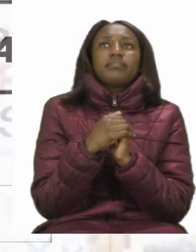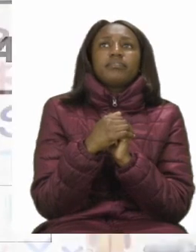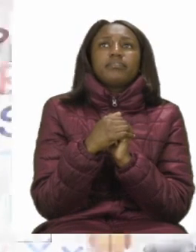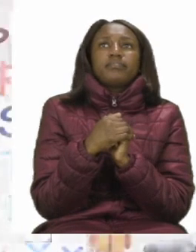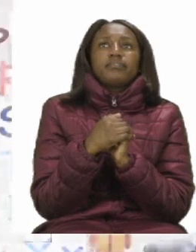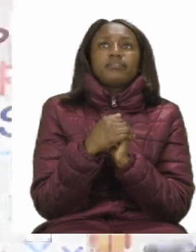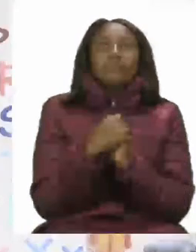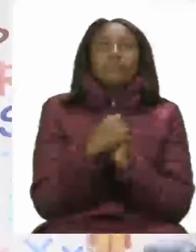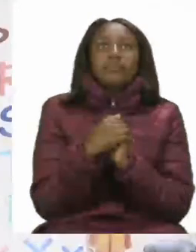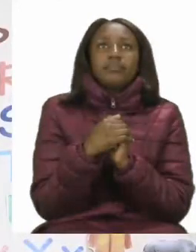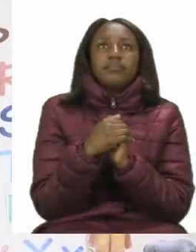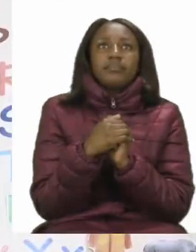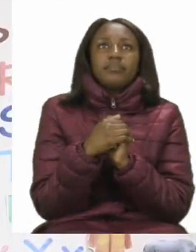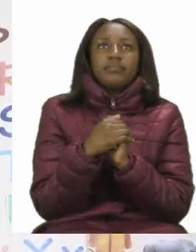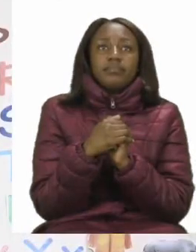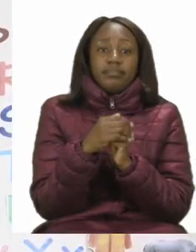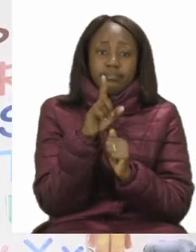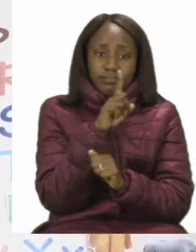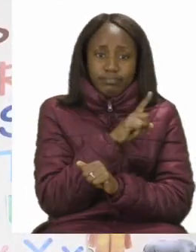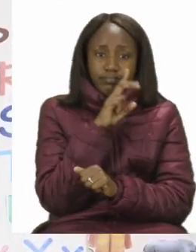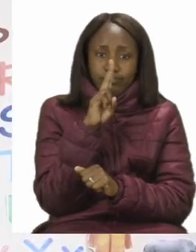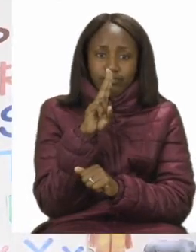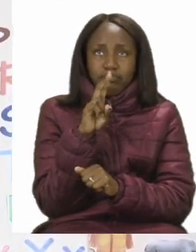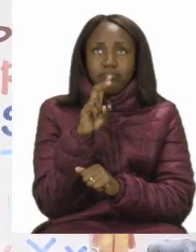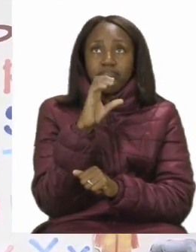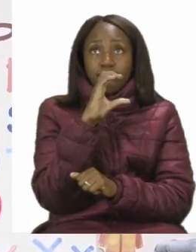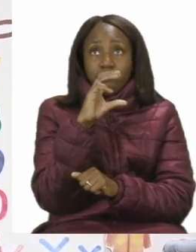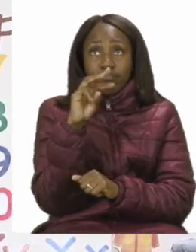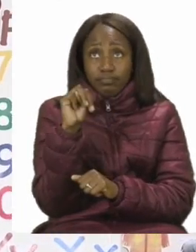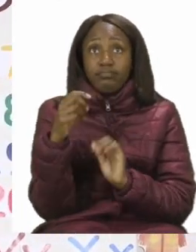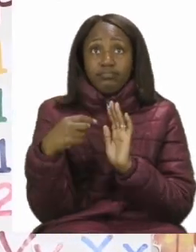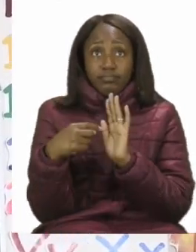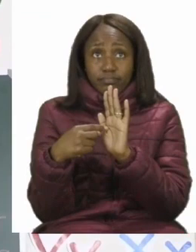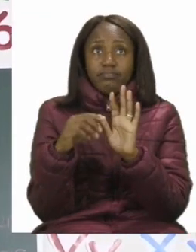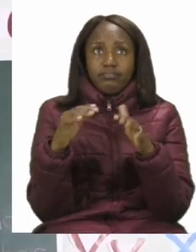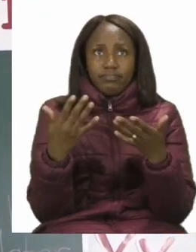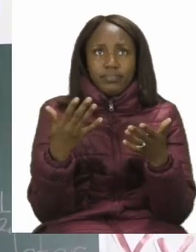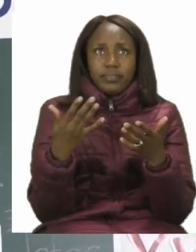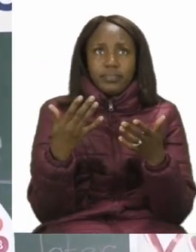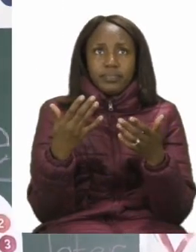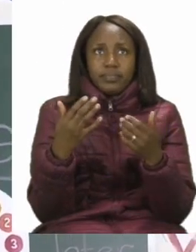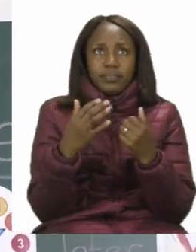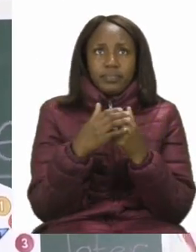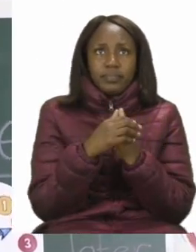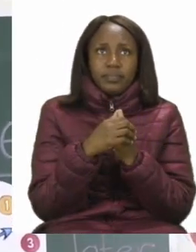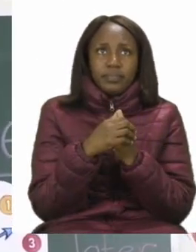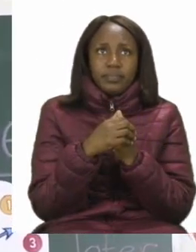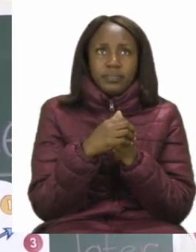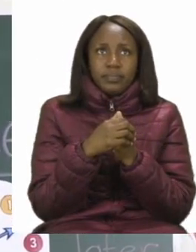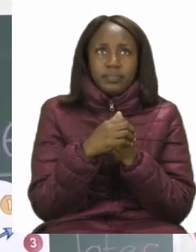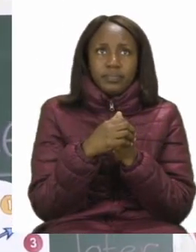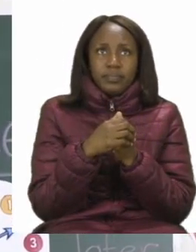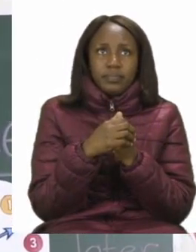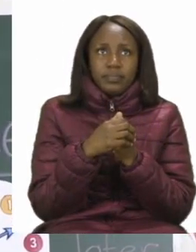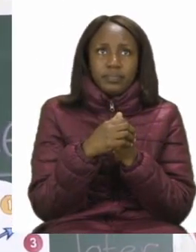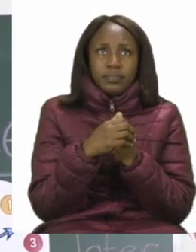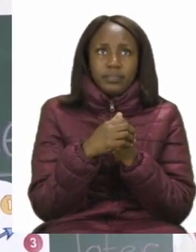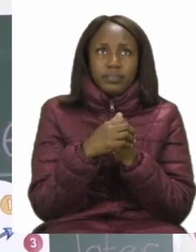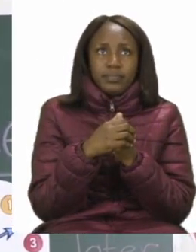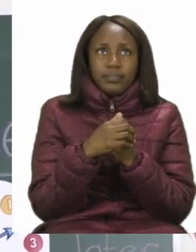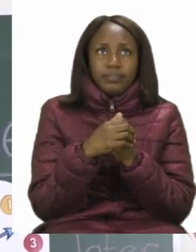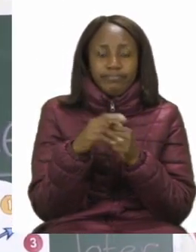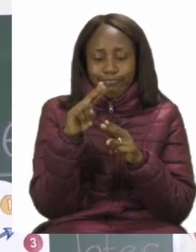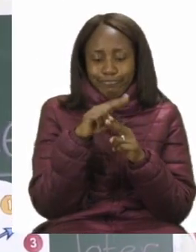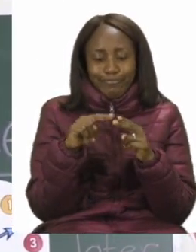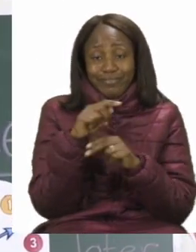one of 12 centimeters with you. Now, boys and girls, what you can do here is